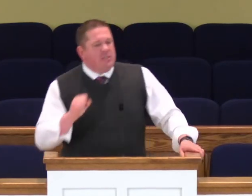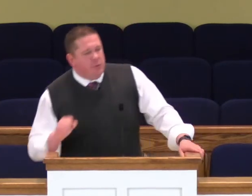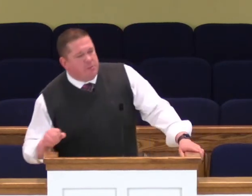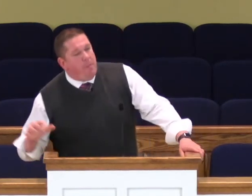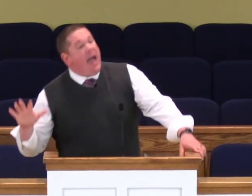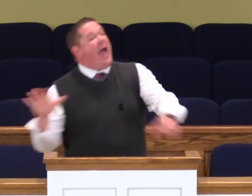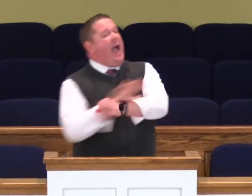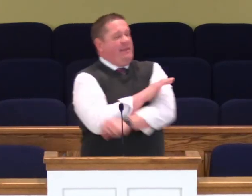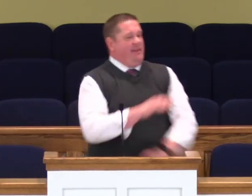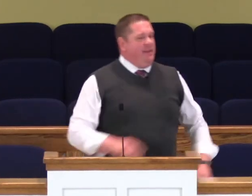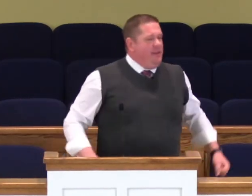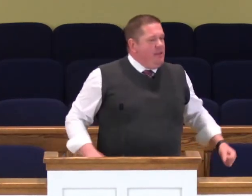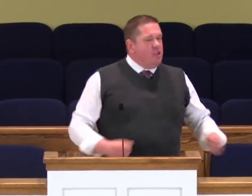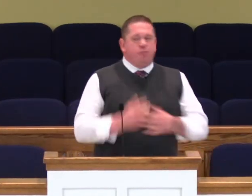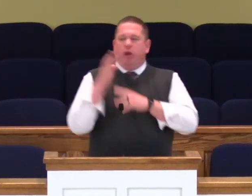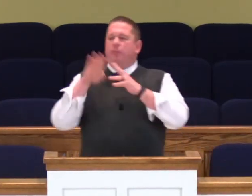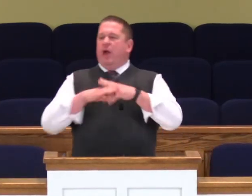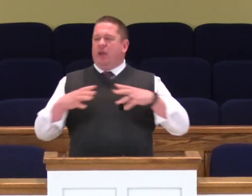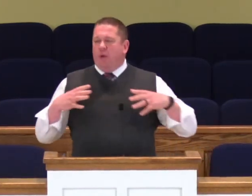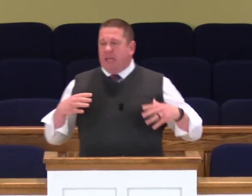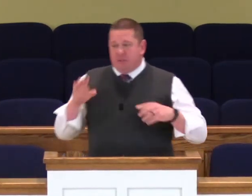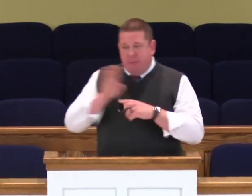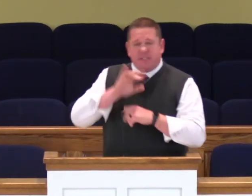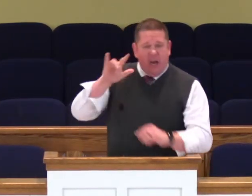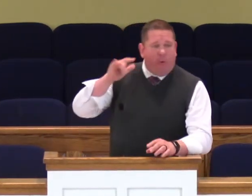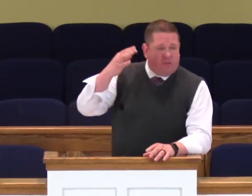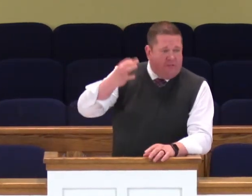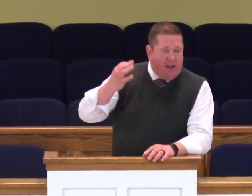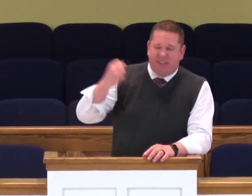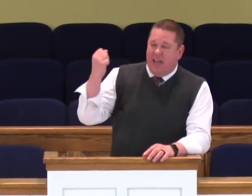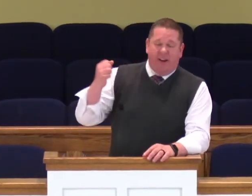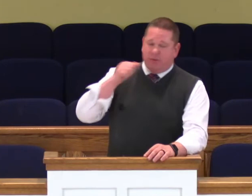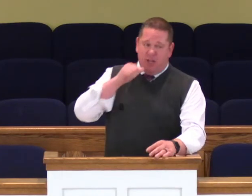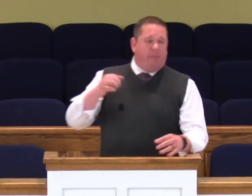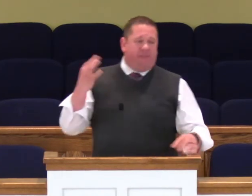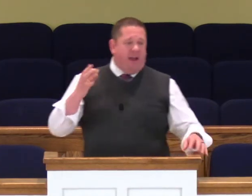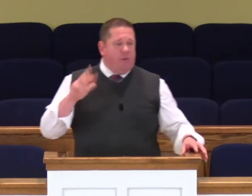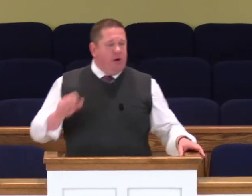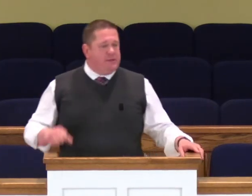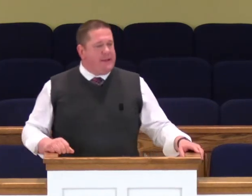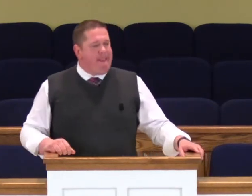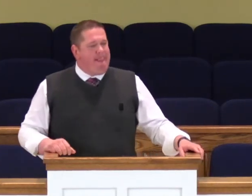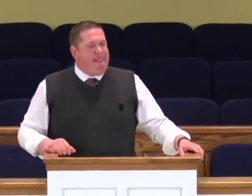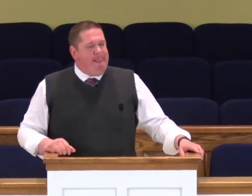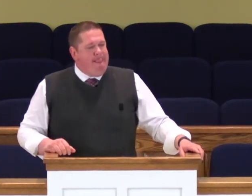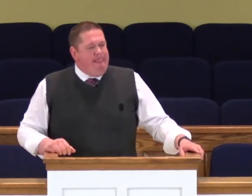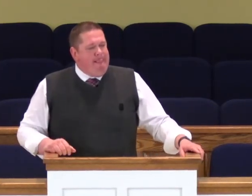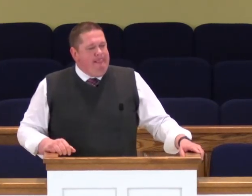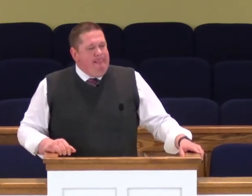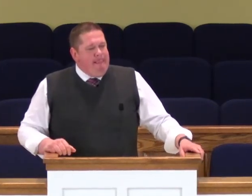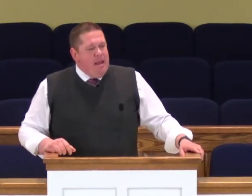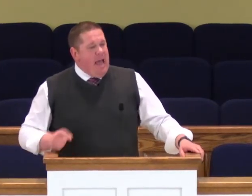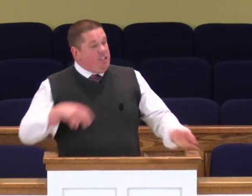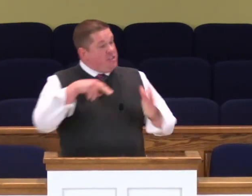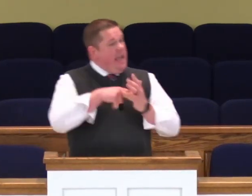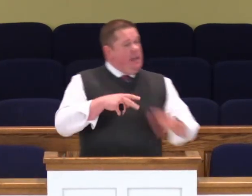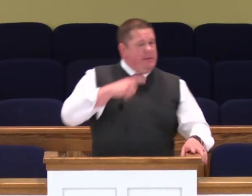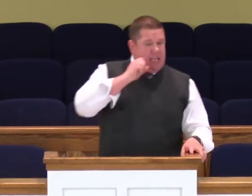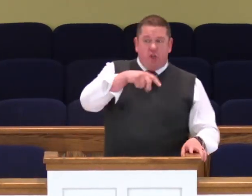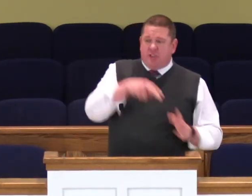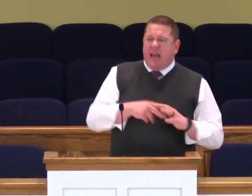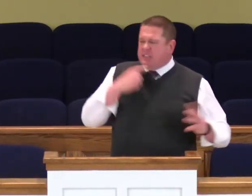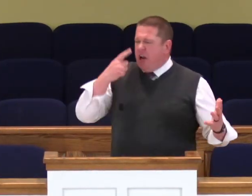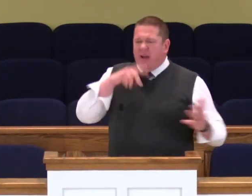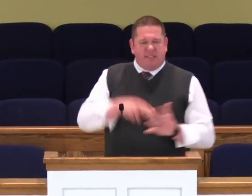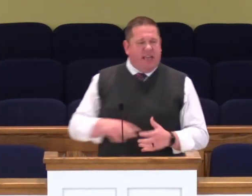that bus, it was packed. The spring break week, it was busy airports on Friday. Saturday was not, but Friday was. And I had to stand up. He